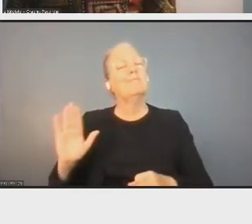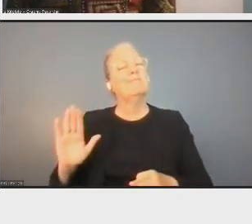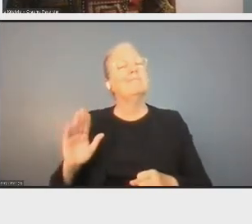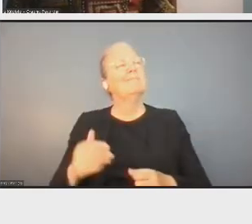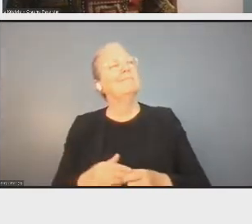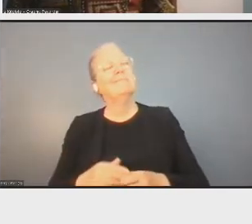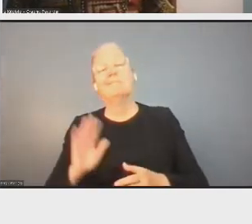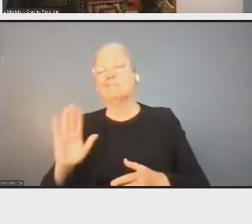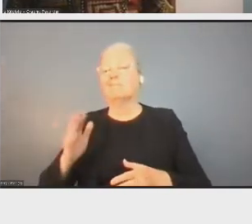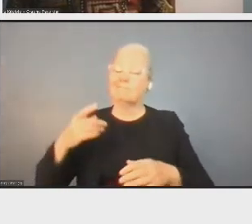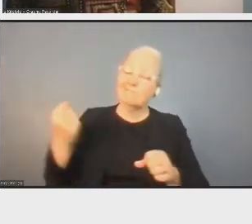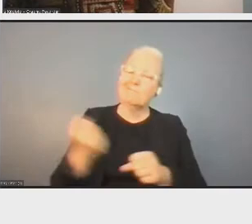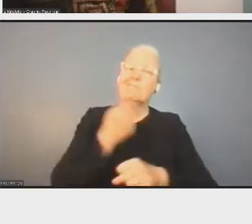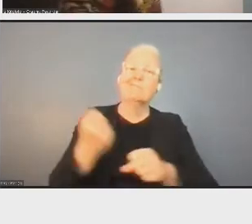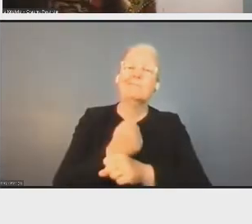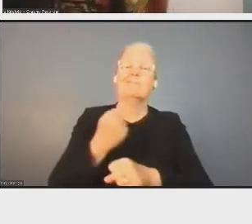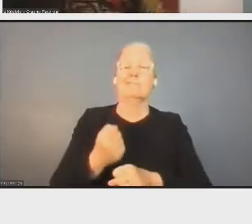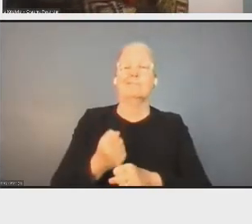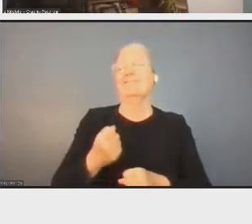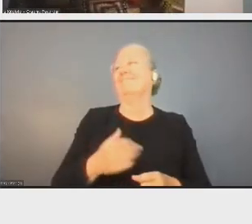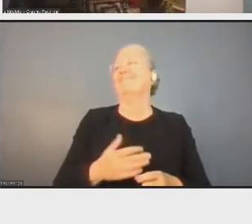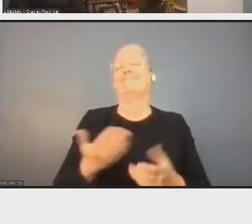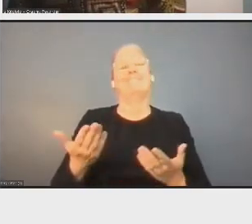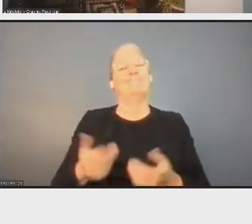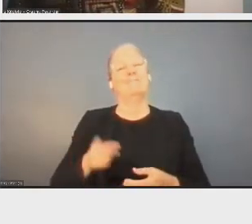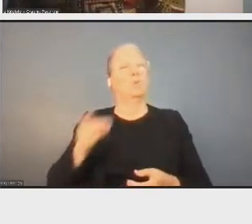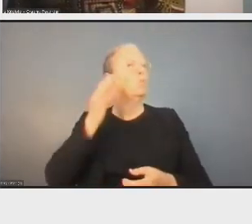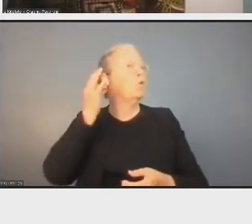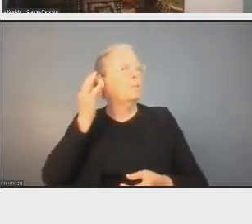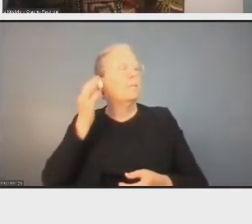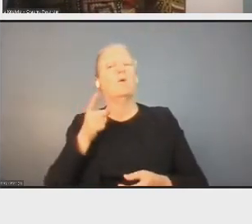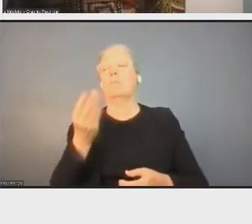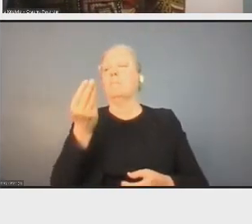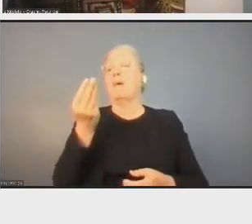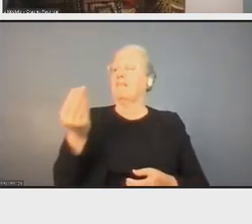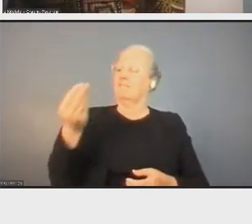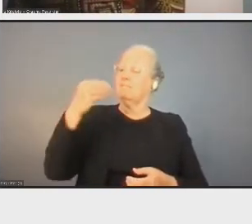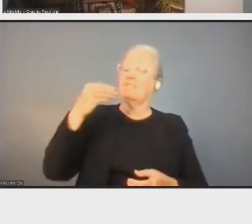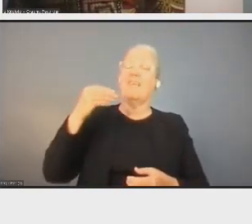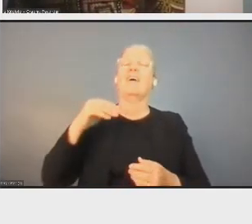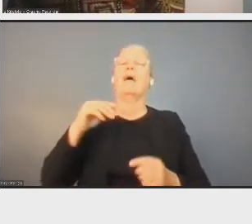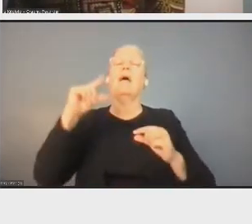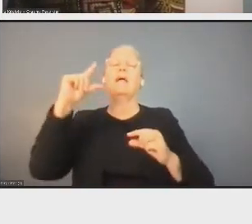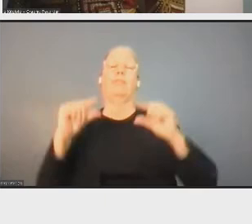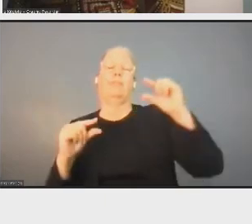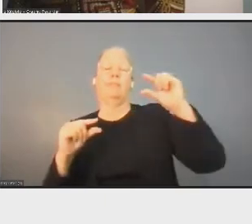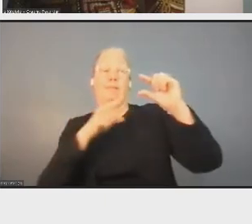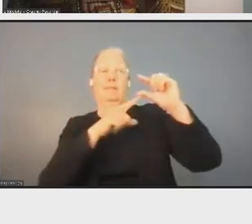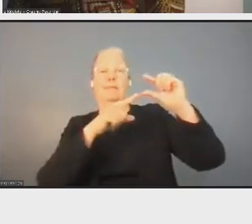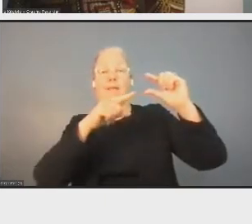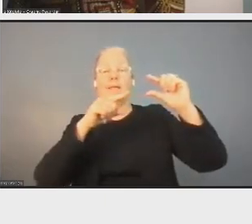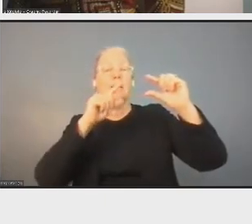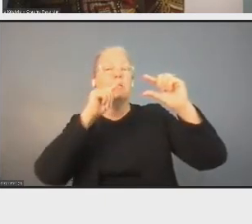labor. It's just because if you're a woman, you're paid less because you're so it's from that to